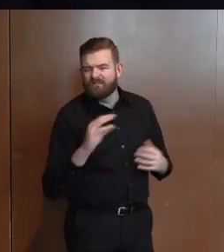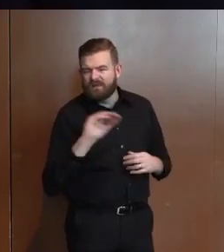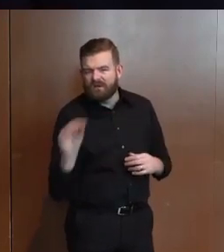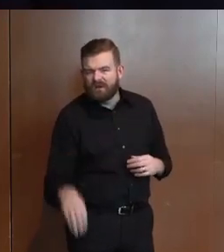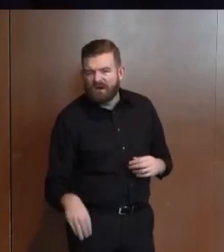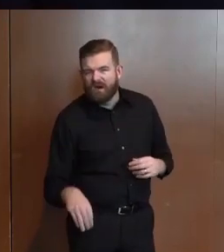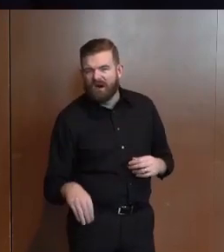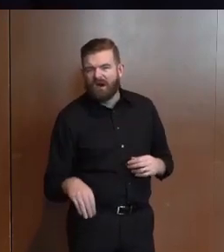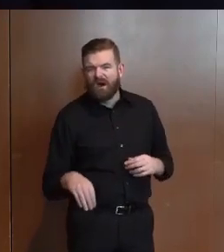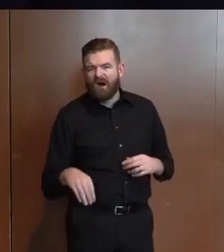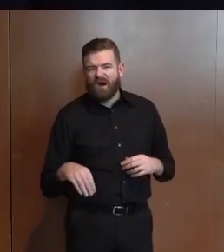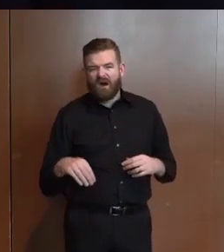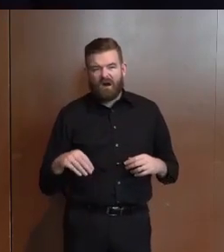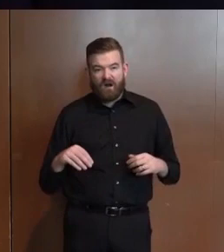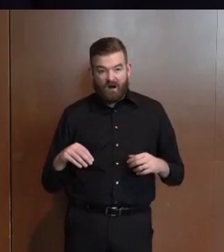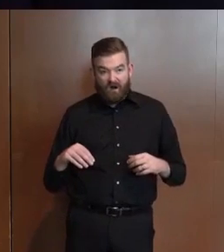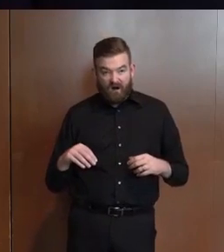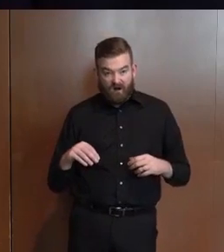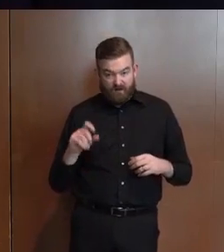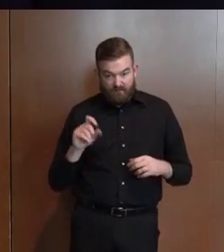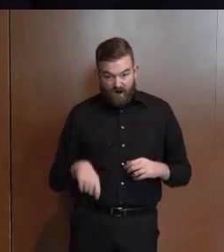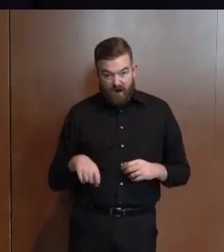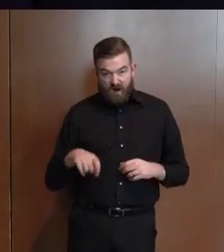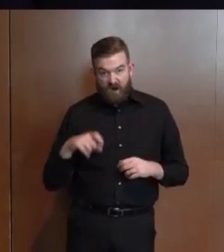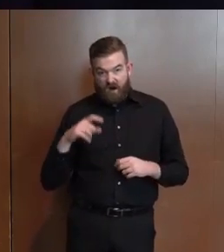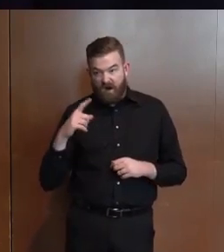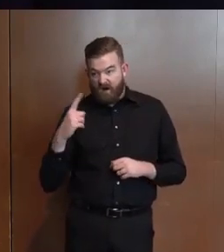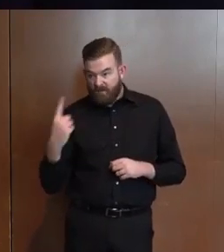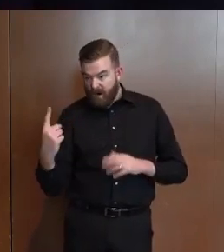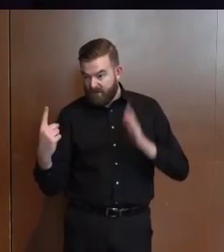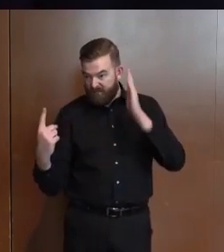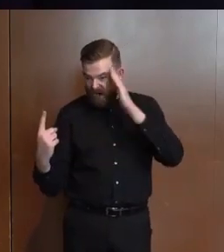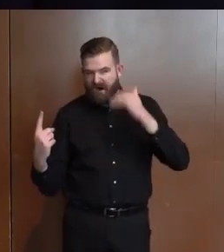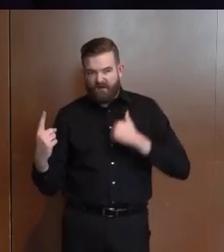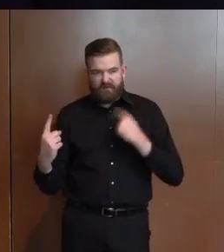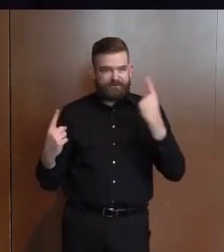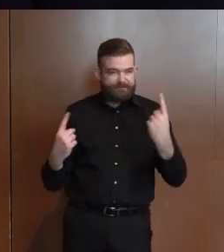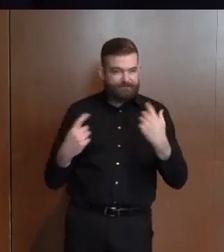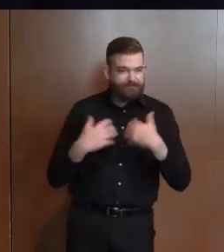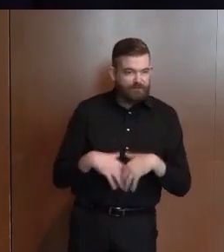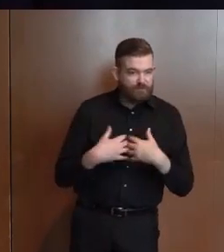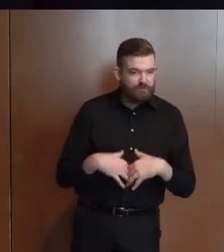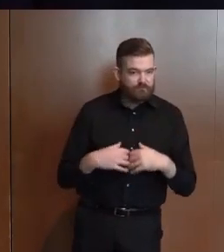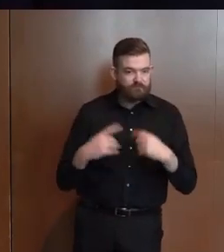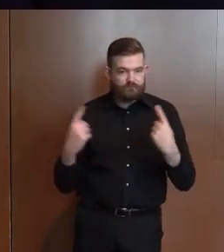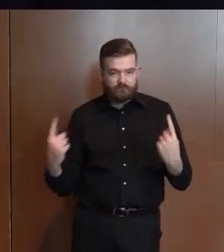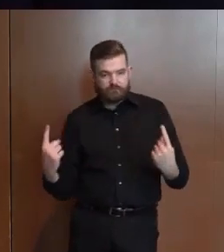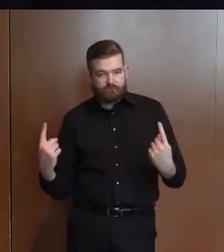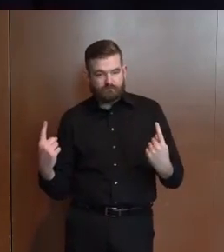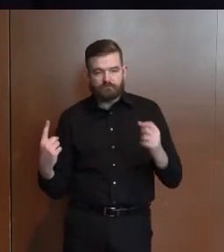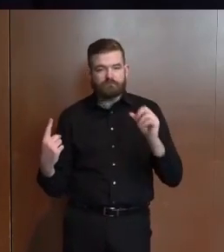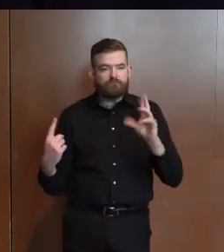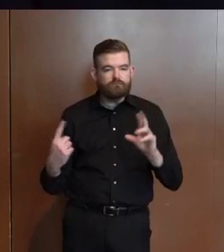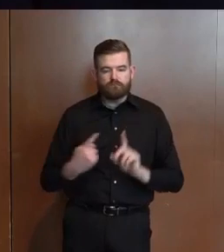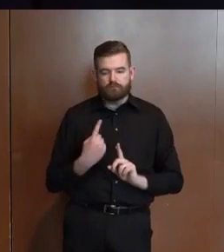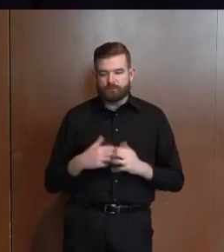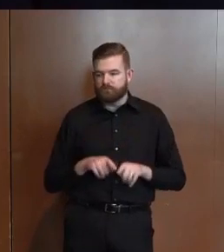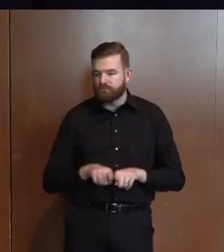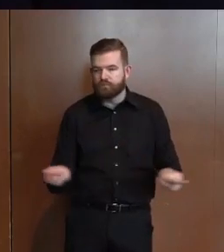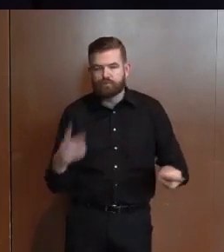holds. I have a sense it's going to. I have a sense in about 2 weeks, we'll see